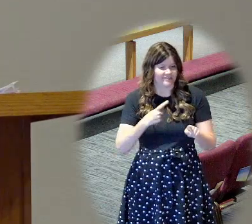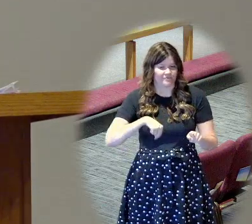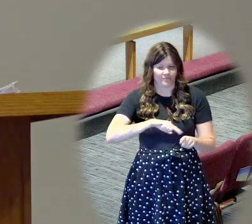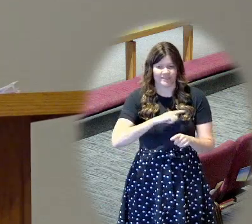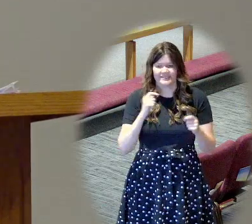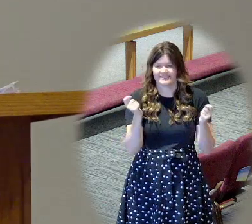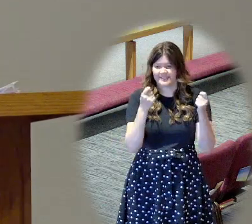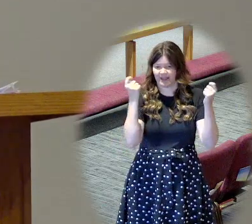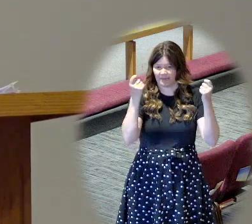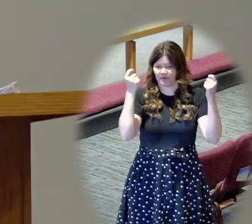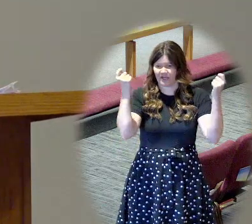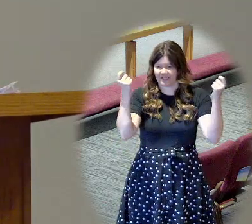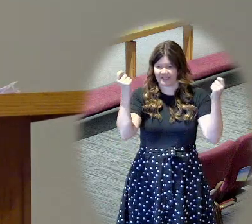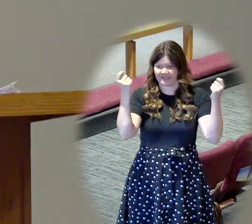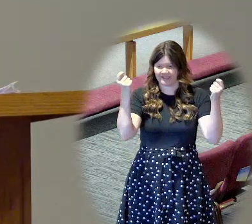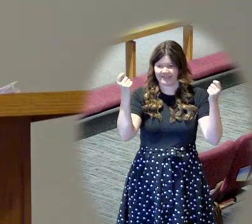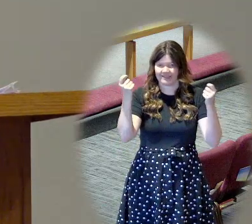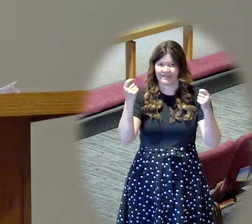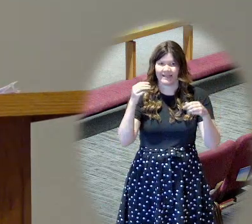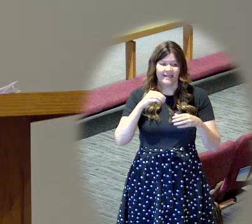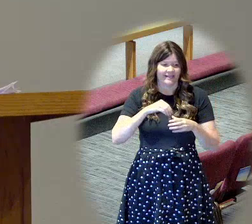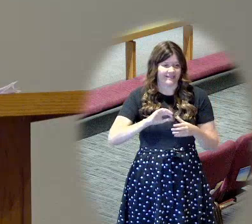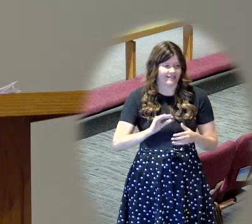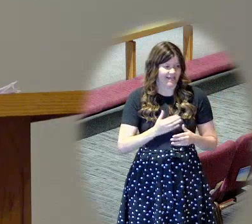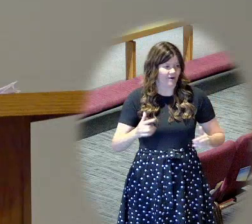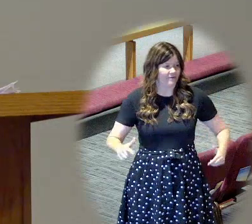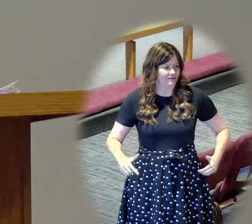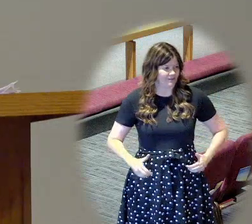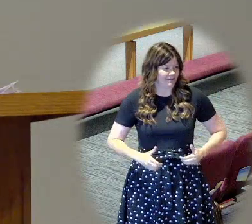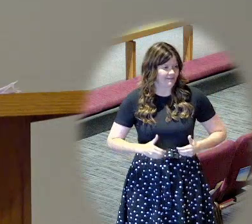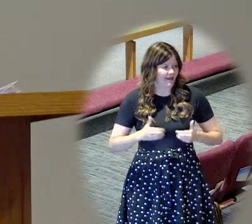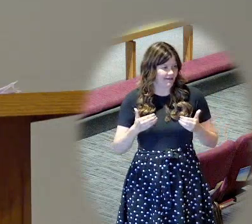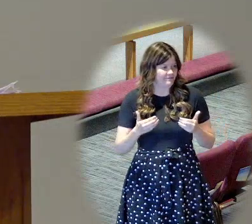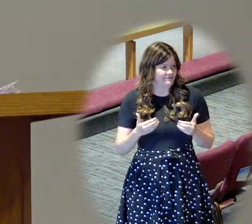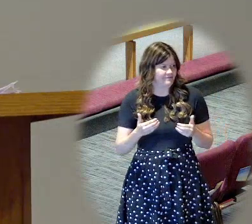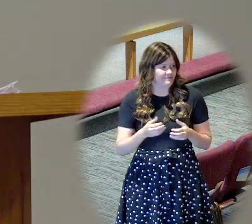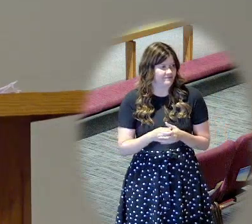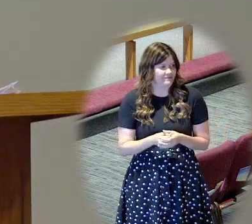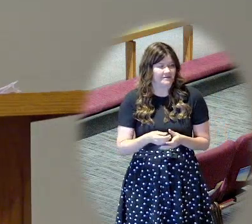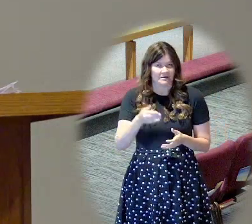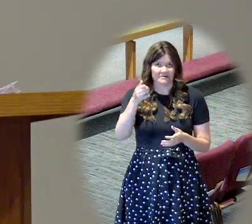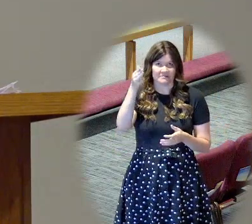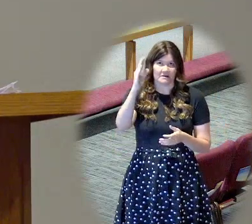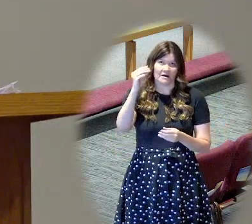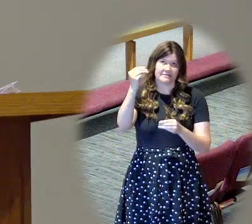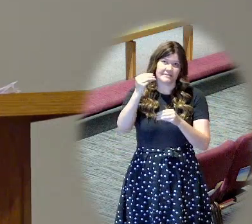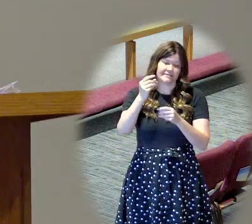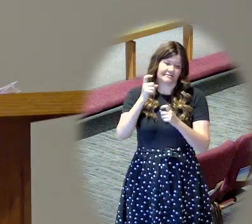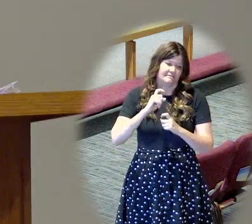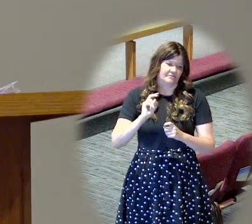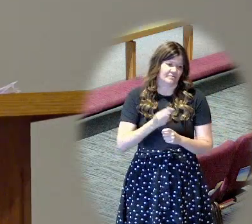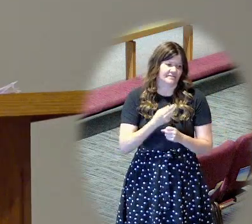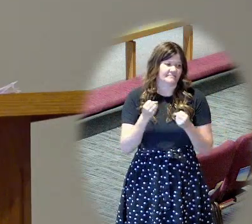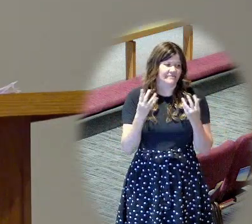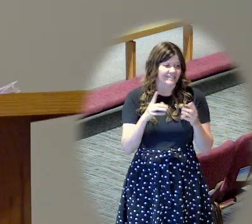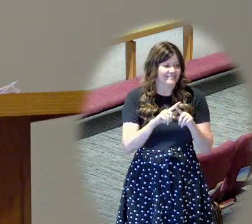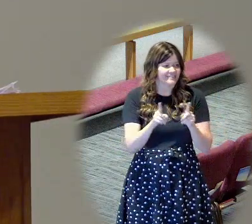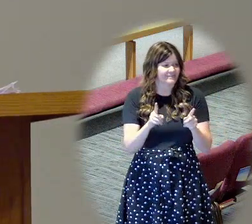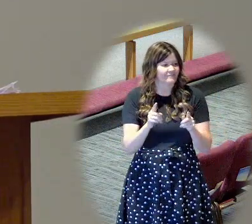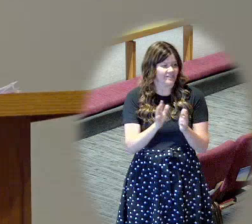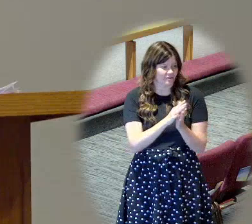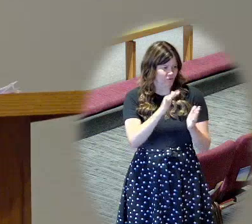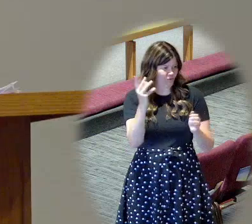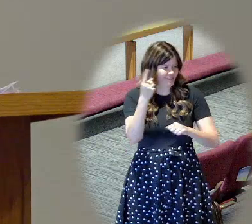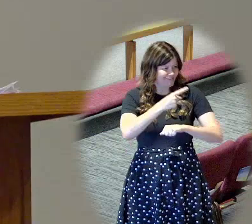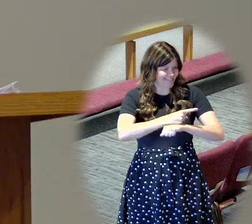celebrate. In our lives, by God's grace, we celebrate all kinds of glory days, days of